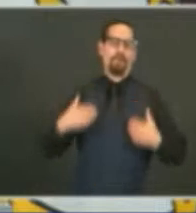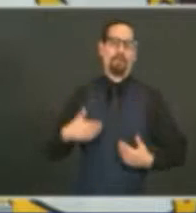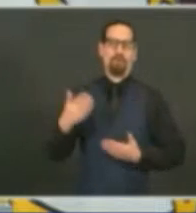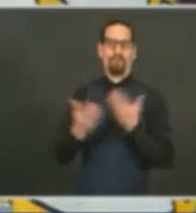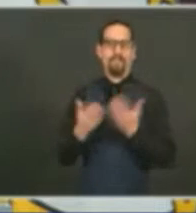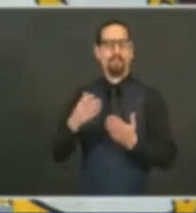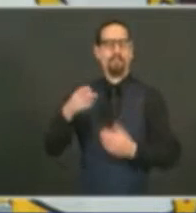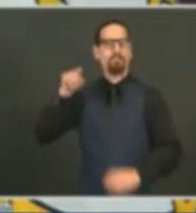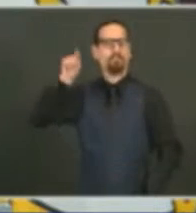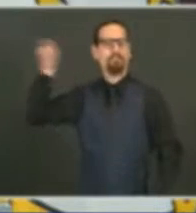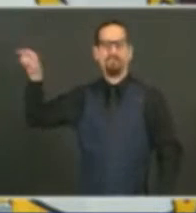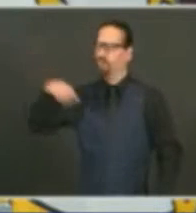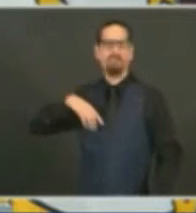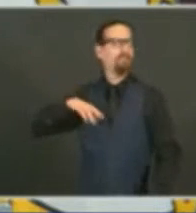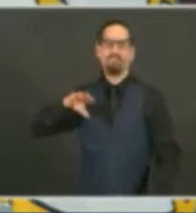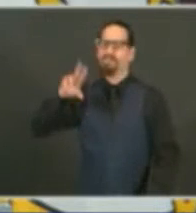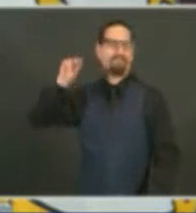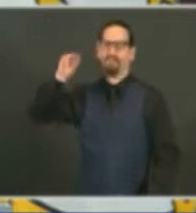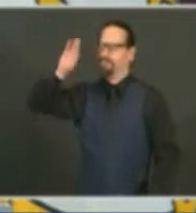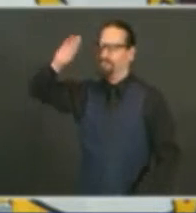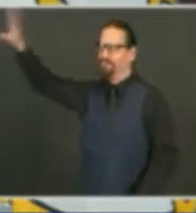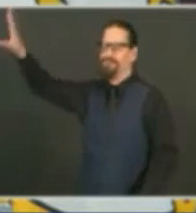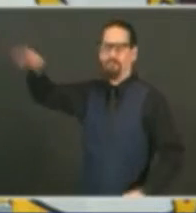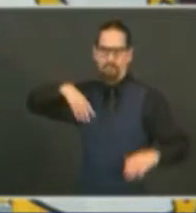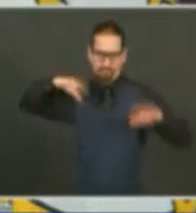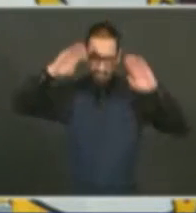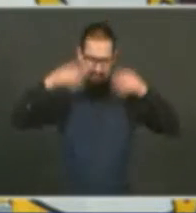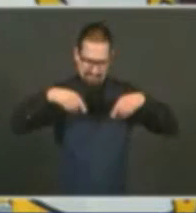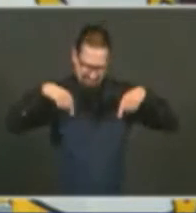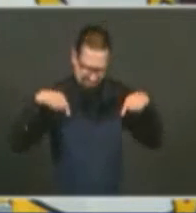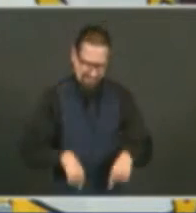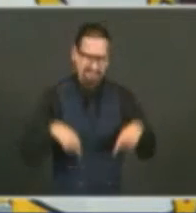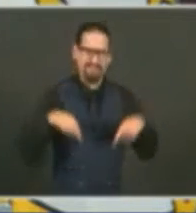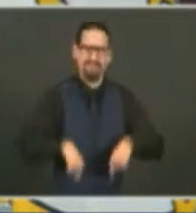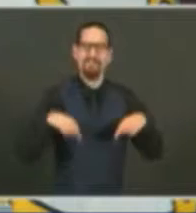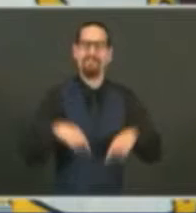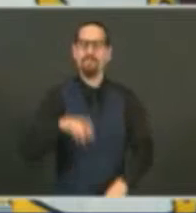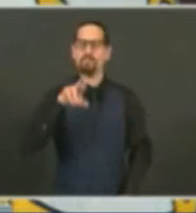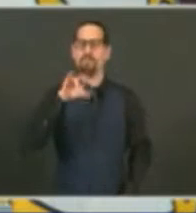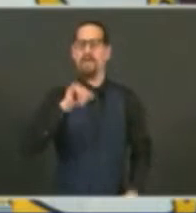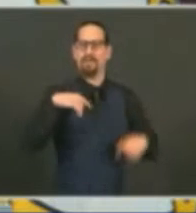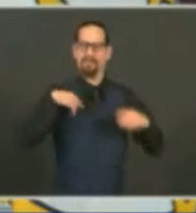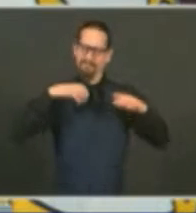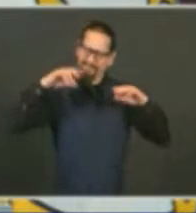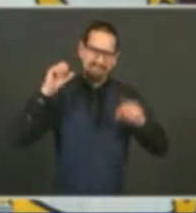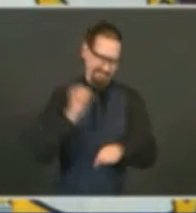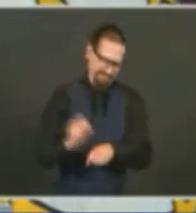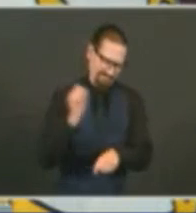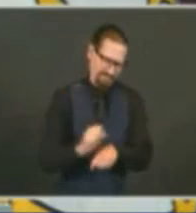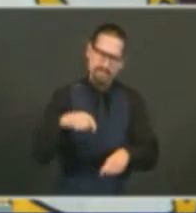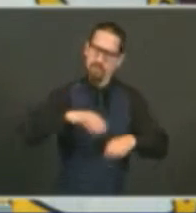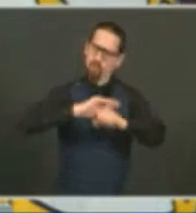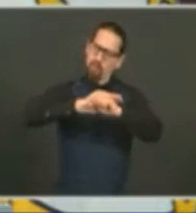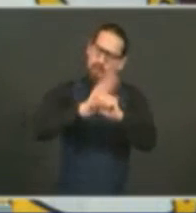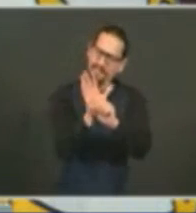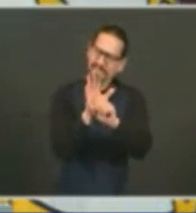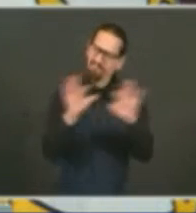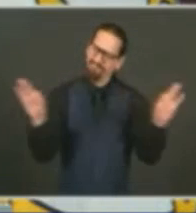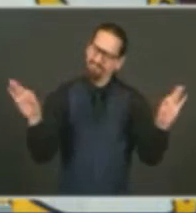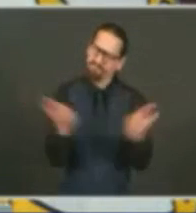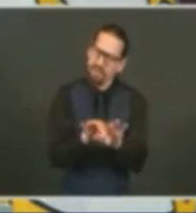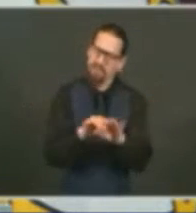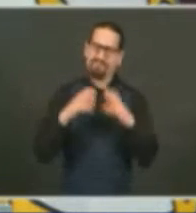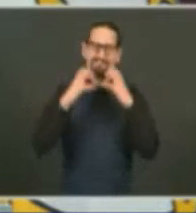said. I'm working 24/7 to keep Rhode Islanders safe and keeping our economy moving. And I have nothing else to add on that